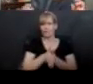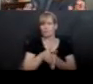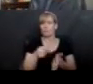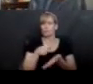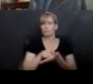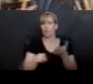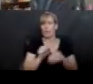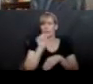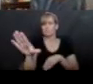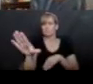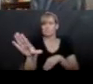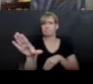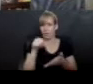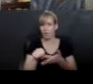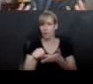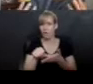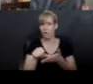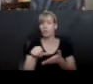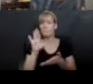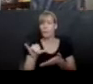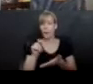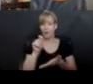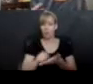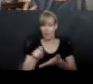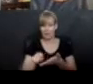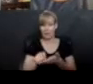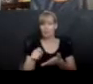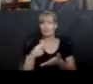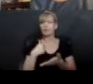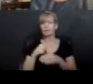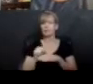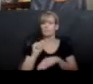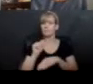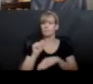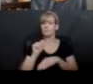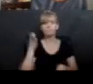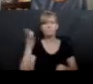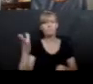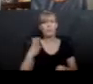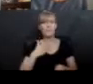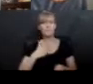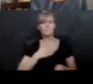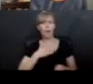But by writing, I'm putting my voice into the mix and I'm standing up for what I believe.